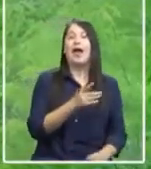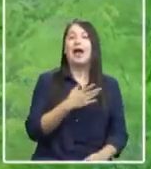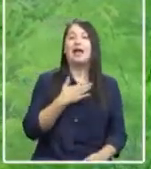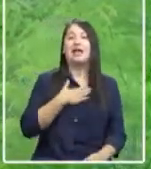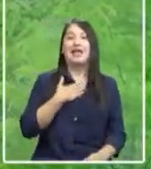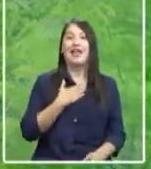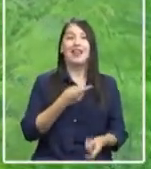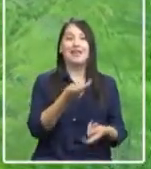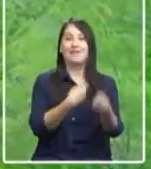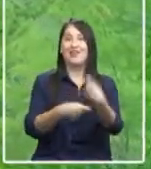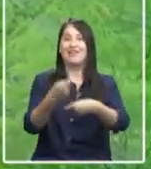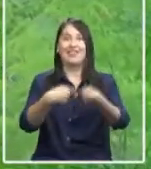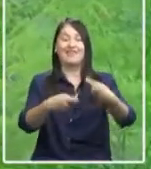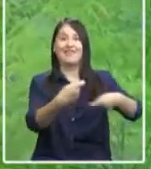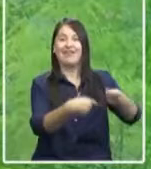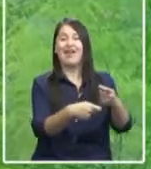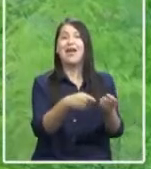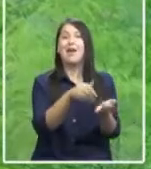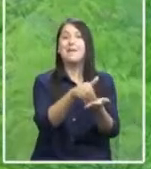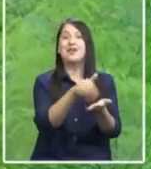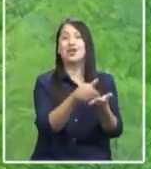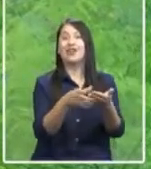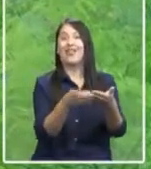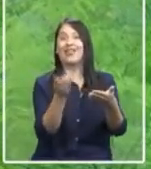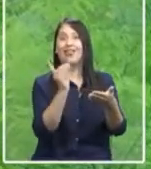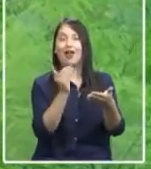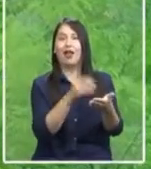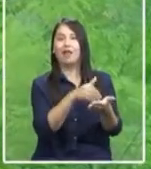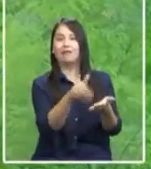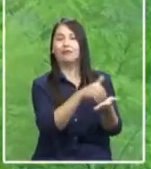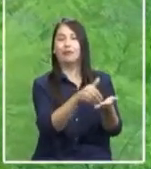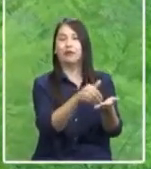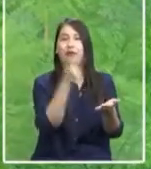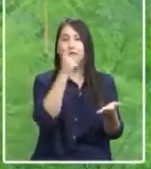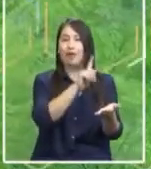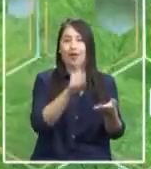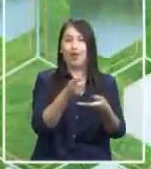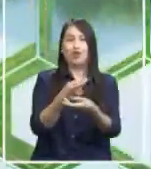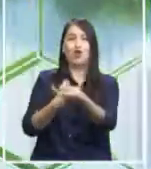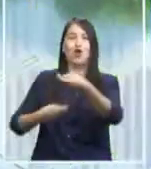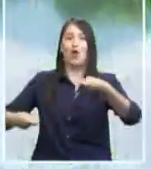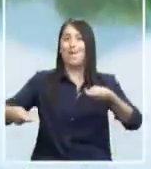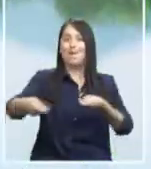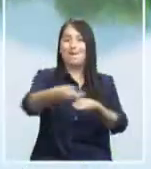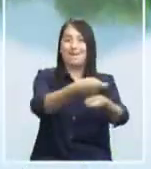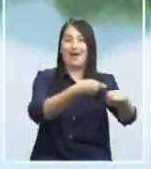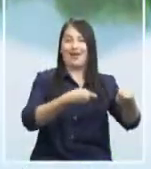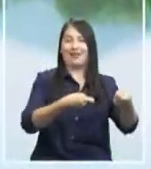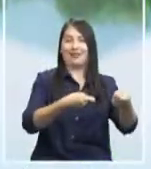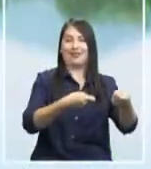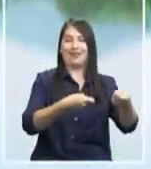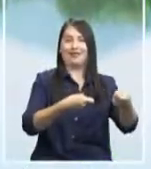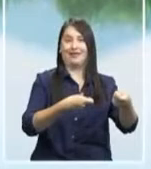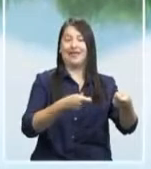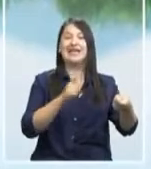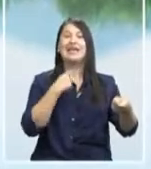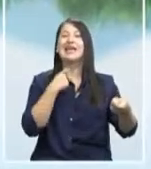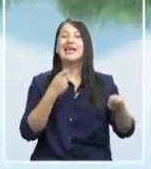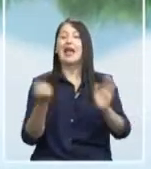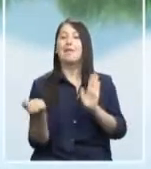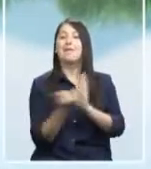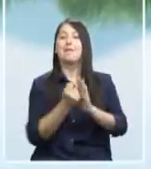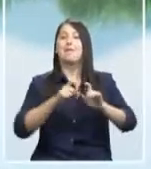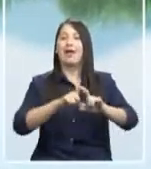they will not share the patent of the vaccine production. They want to keep it to